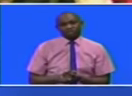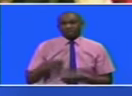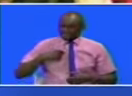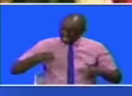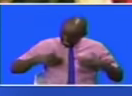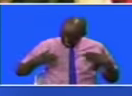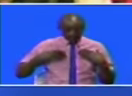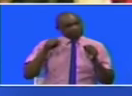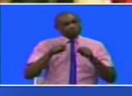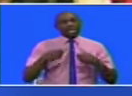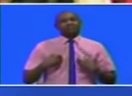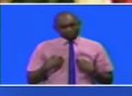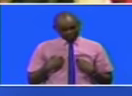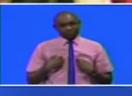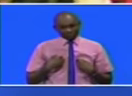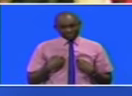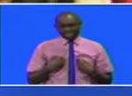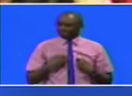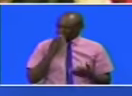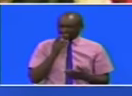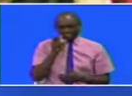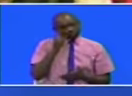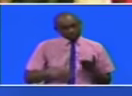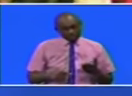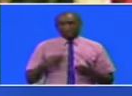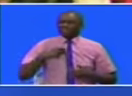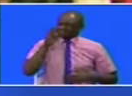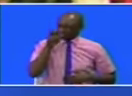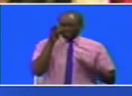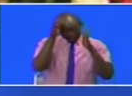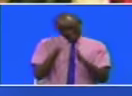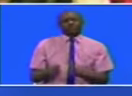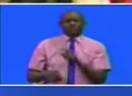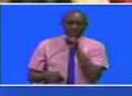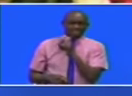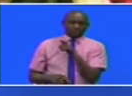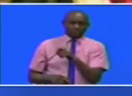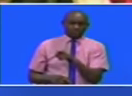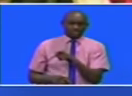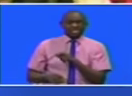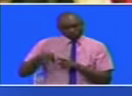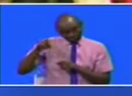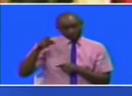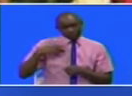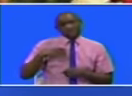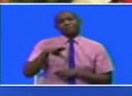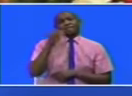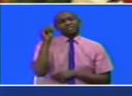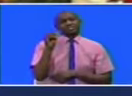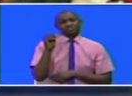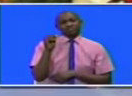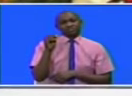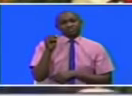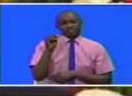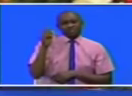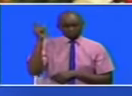today that at least nimeona mtu umesema atachukua hiyo